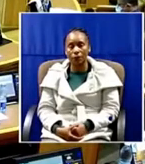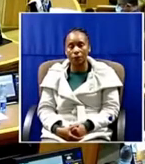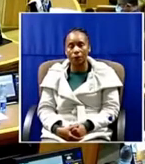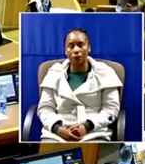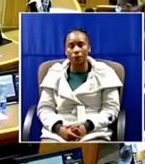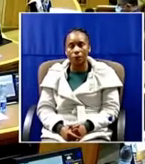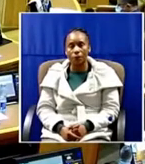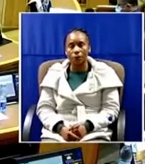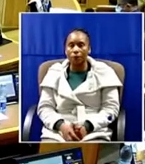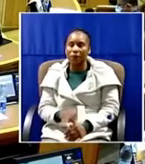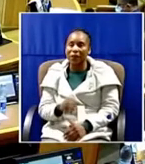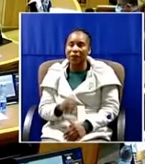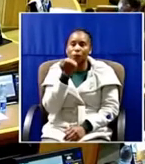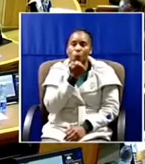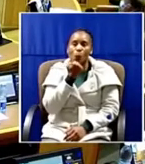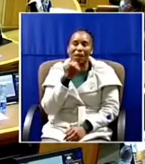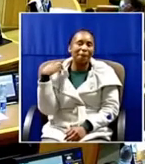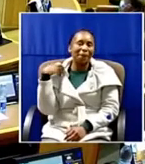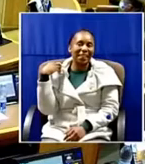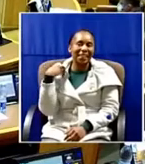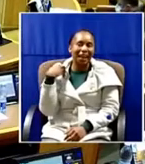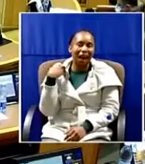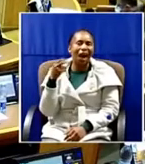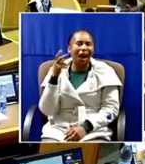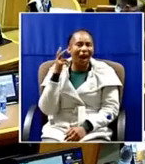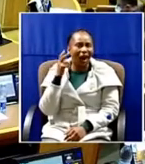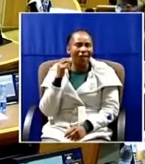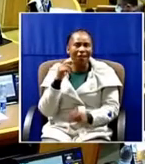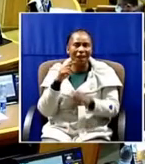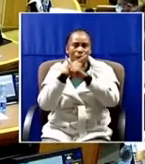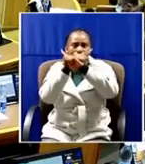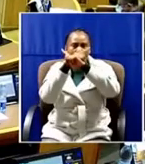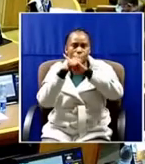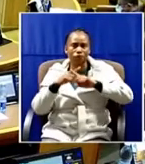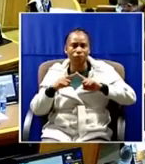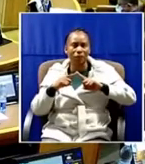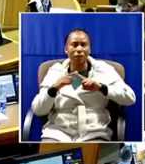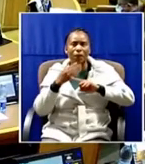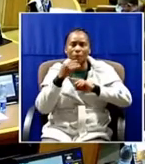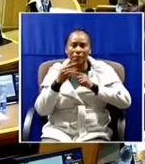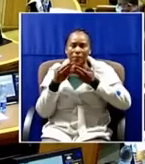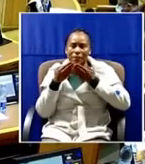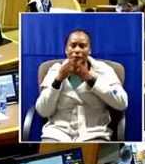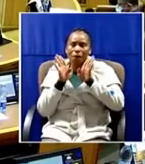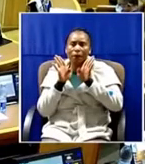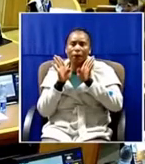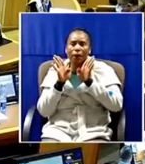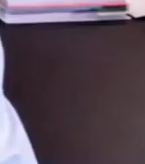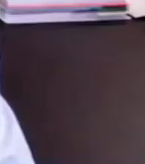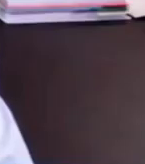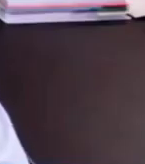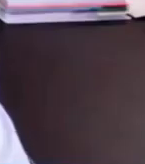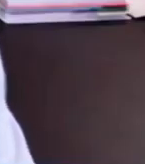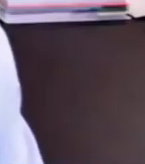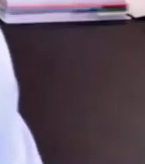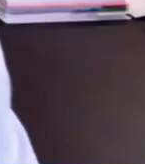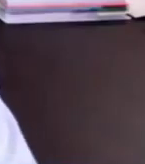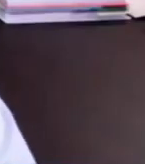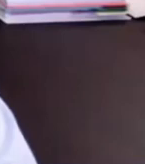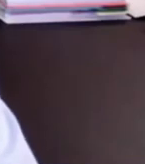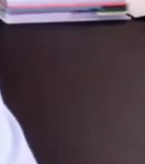I'm sorry, Minister, I hear you've muted yourself. Please unmute. Sorry, Madam